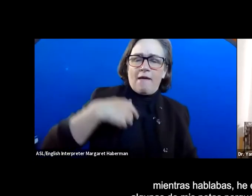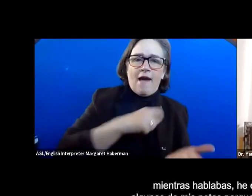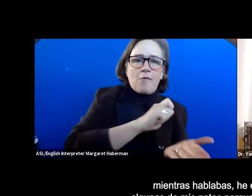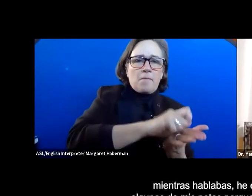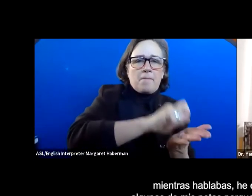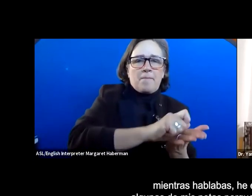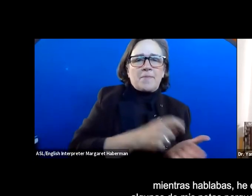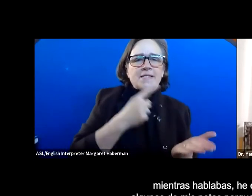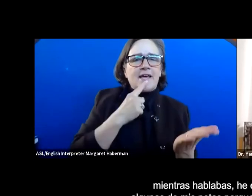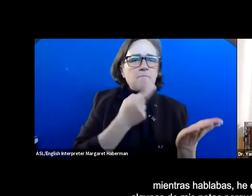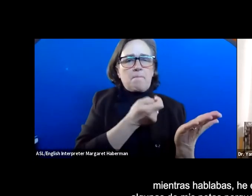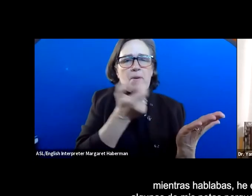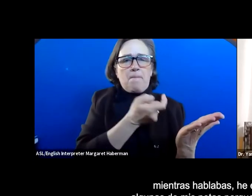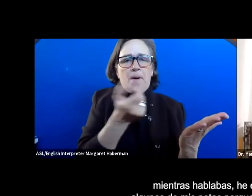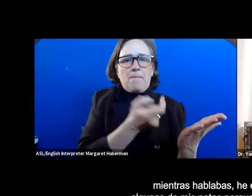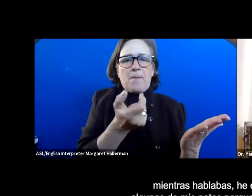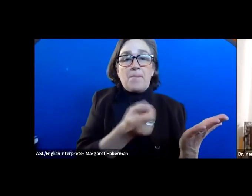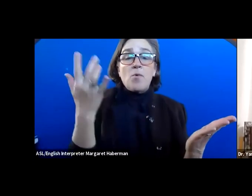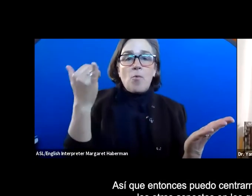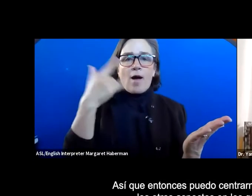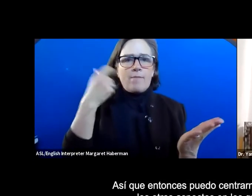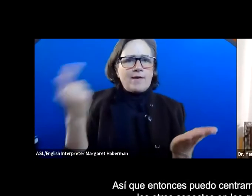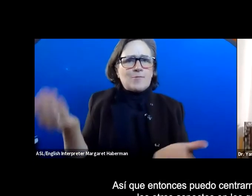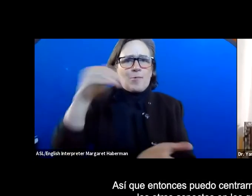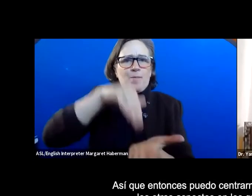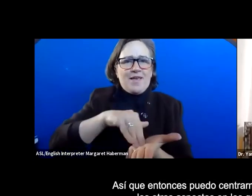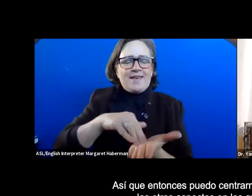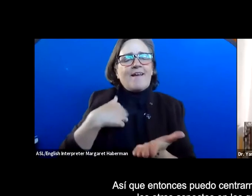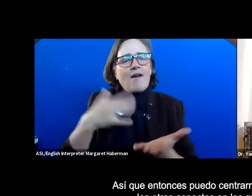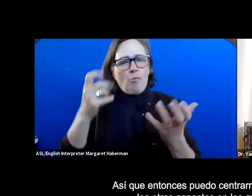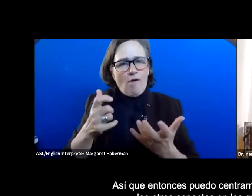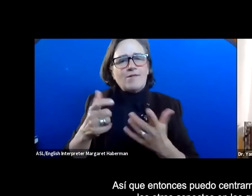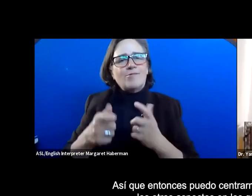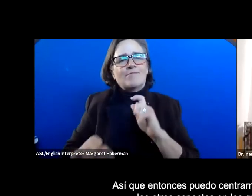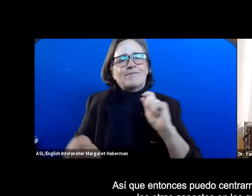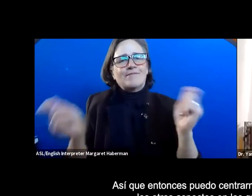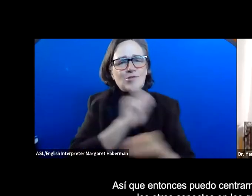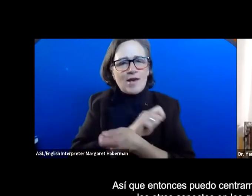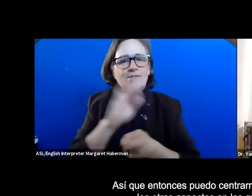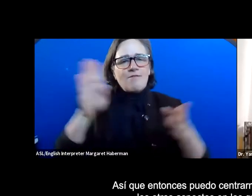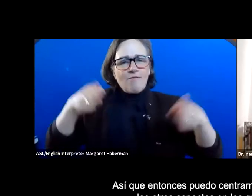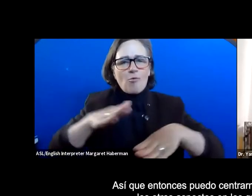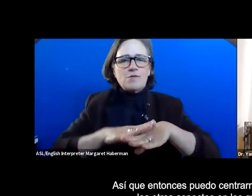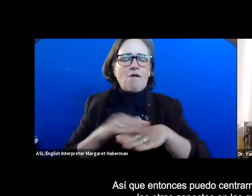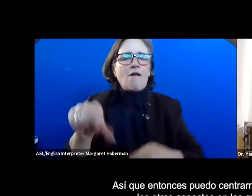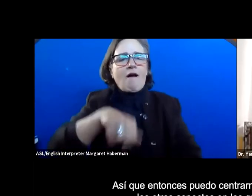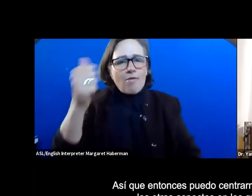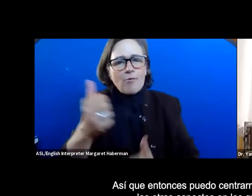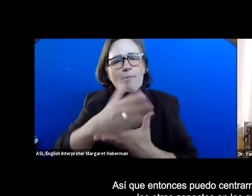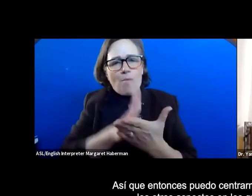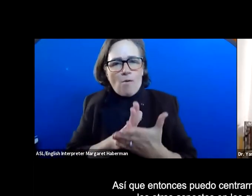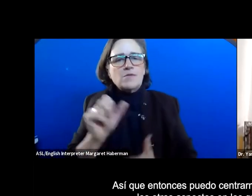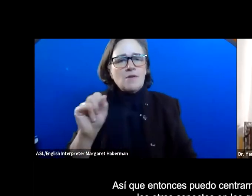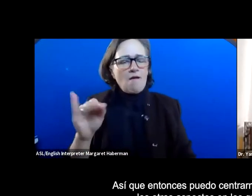of my notes because I don't need to repeat it. So then I can focus a little bit on some of the other aspects that I wanted